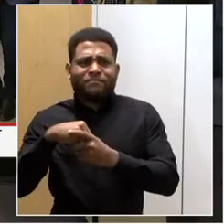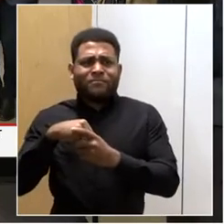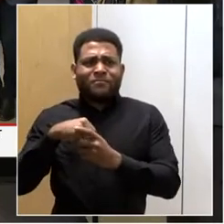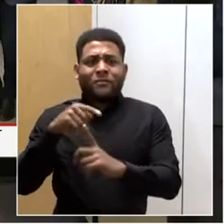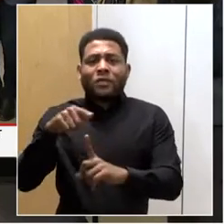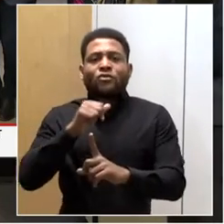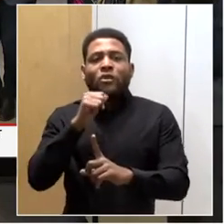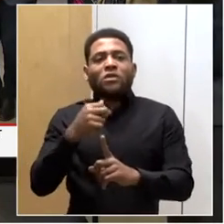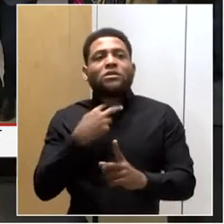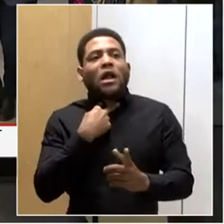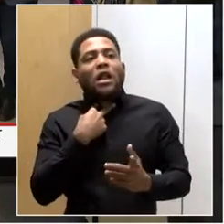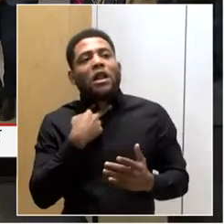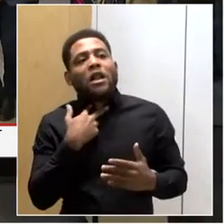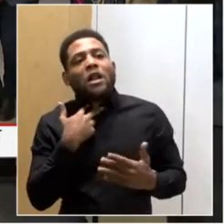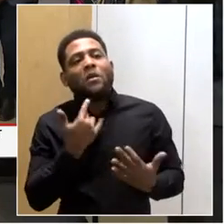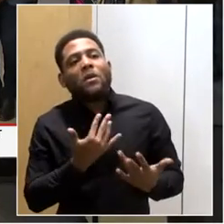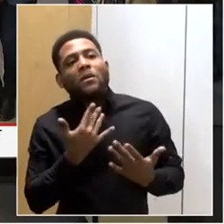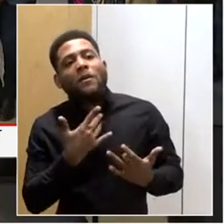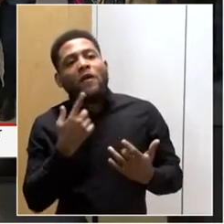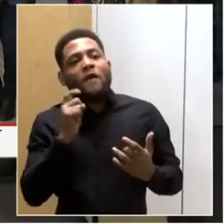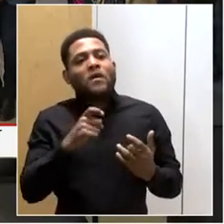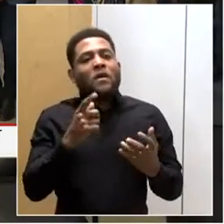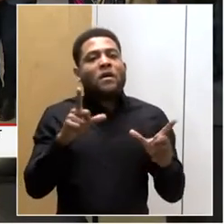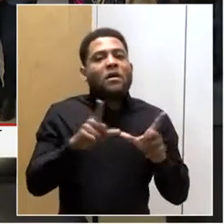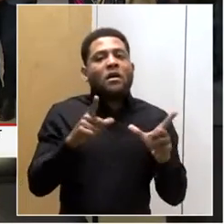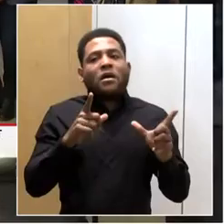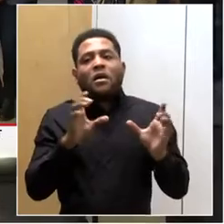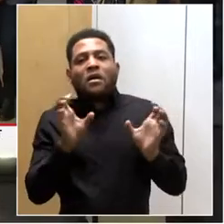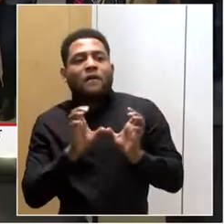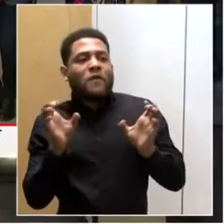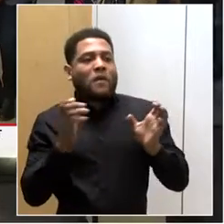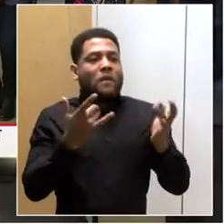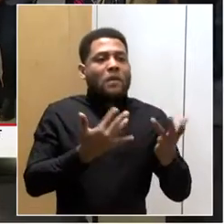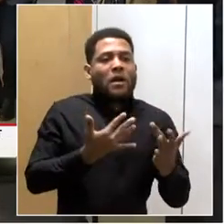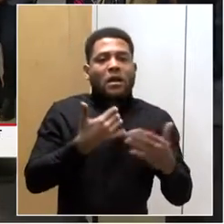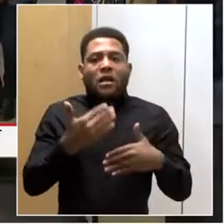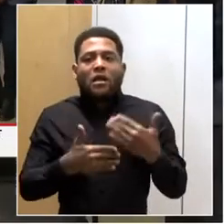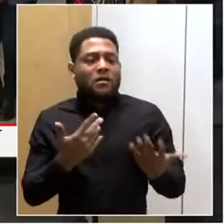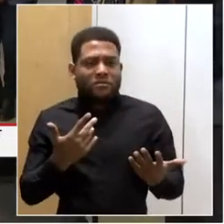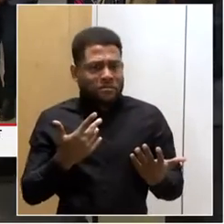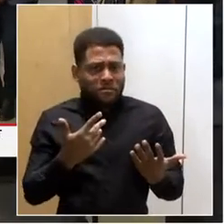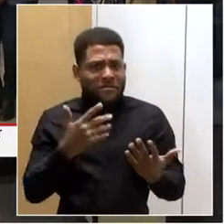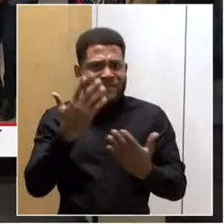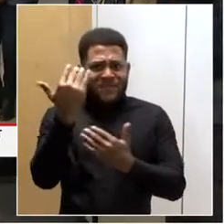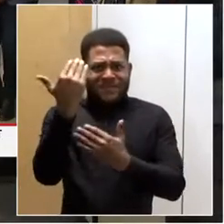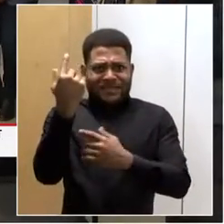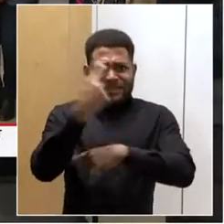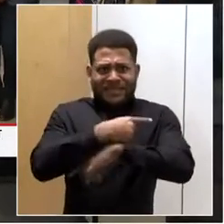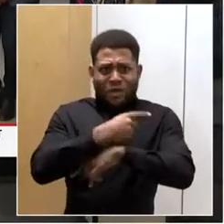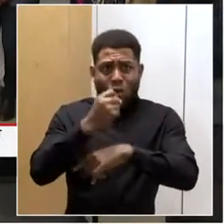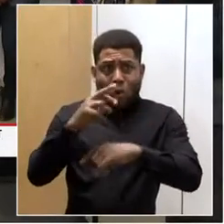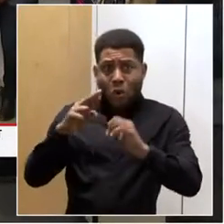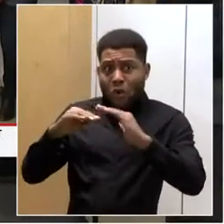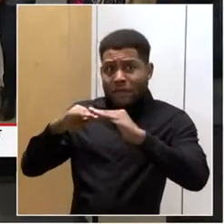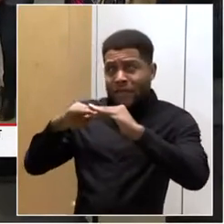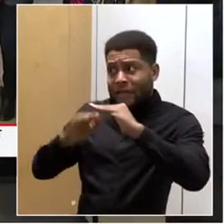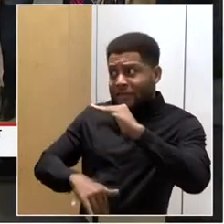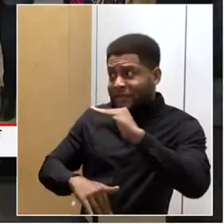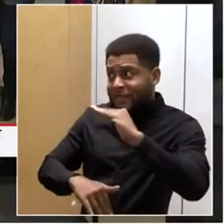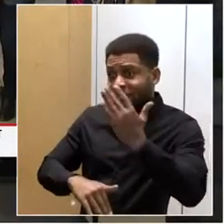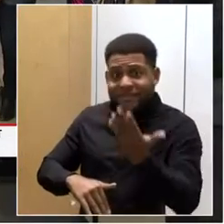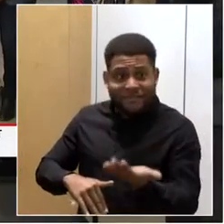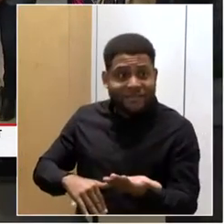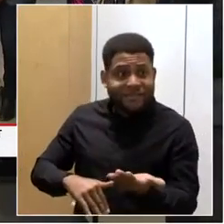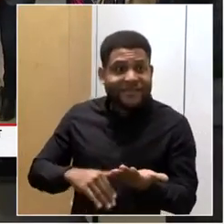licenses, but to be able to do it in 15 days or less, right? It's a ceiling, not the